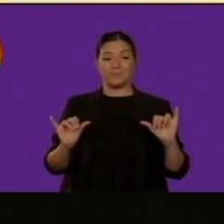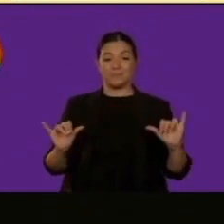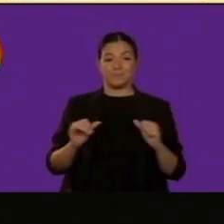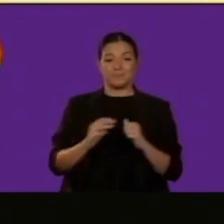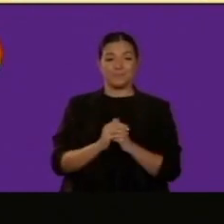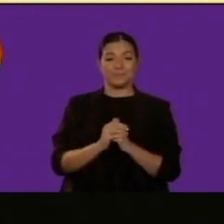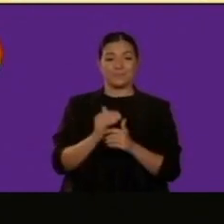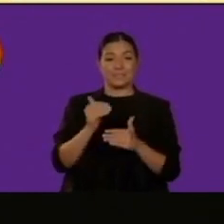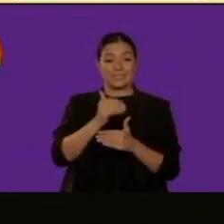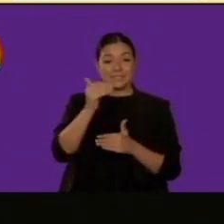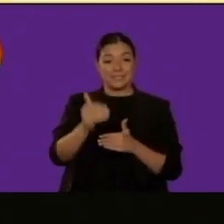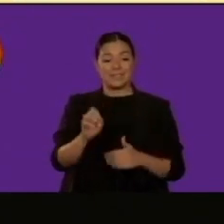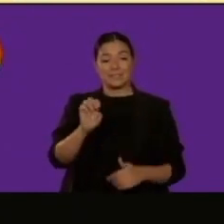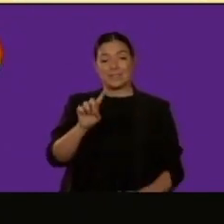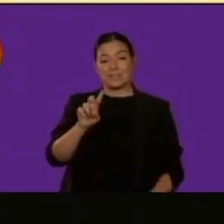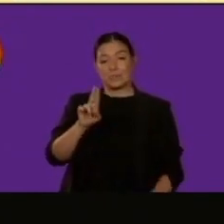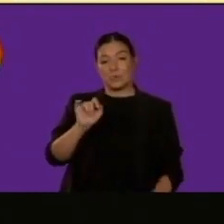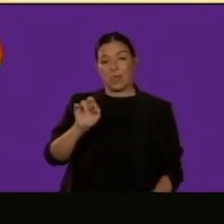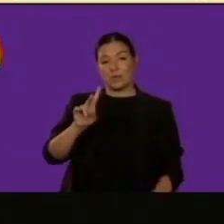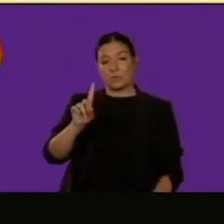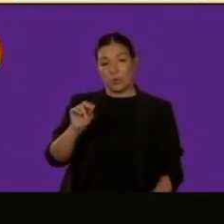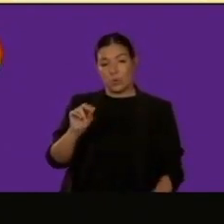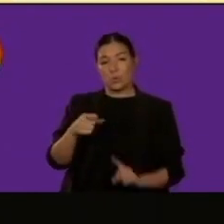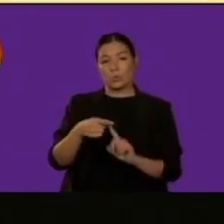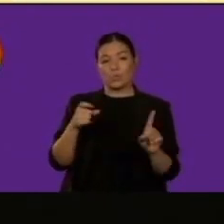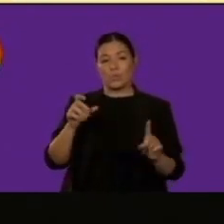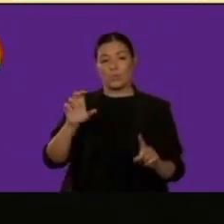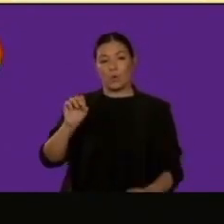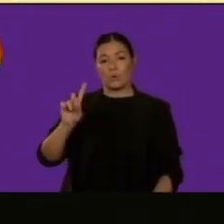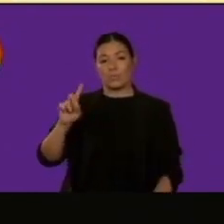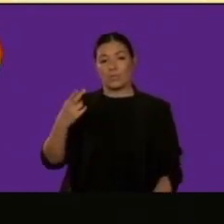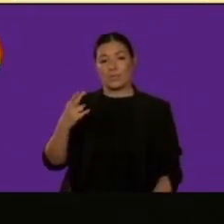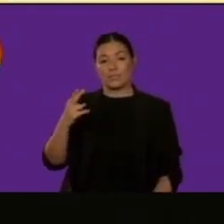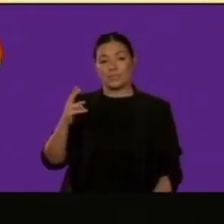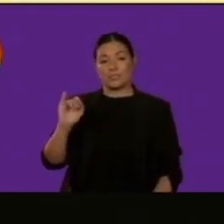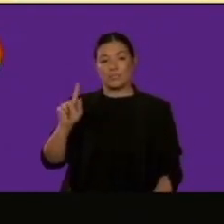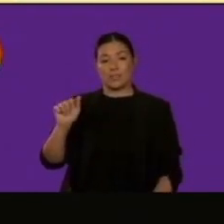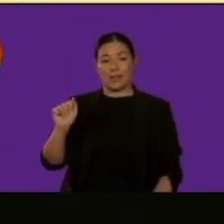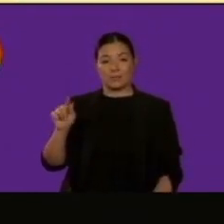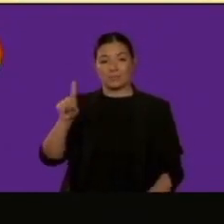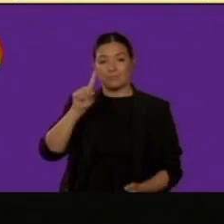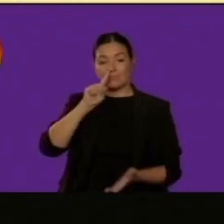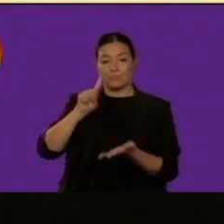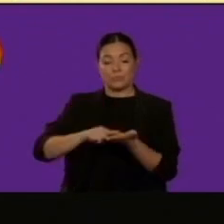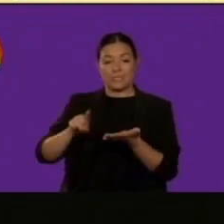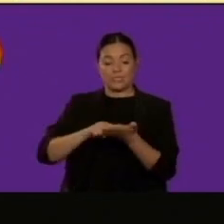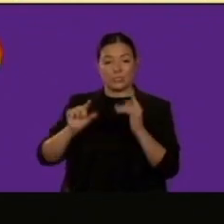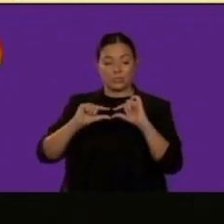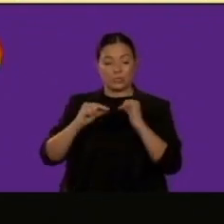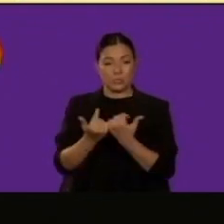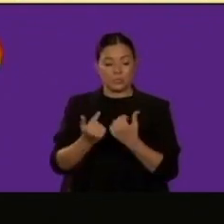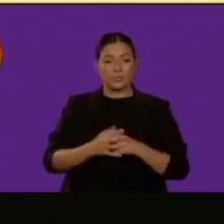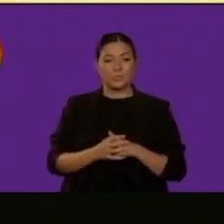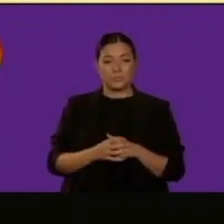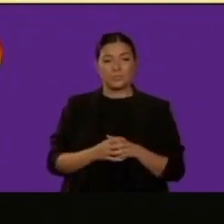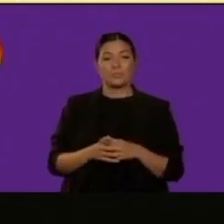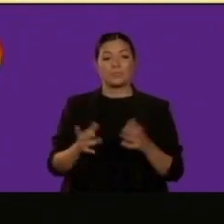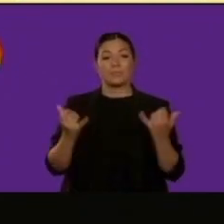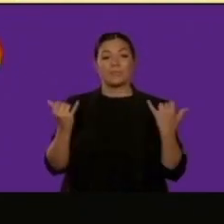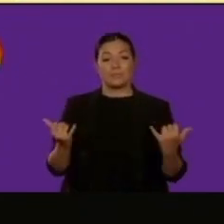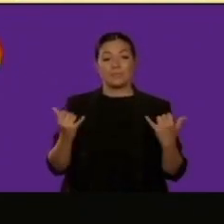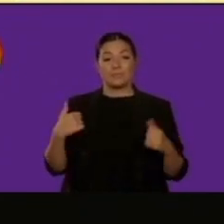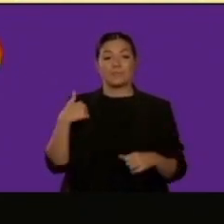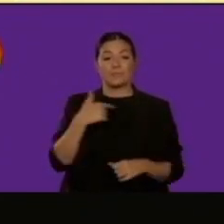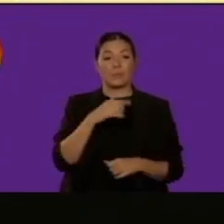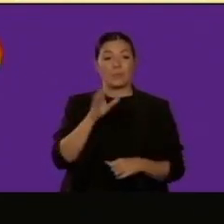group, this is a group with different disciplines, with research of different disciplines. So what we do is to